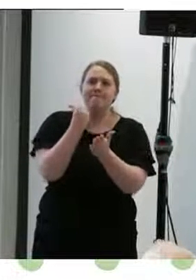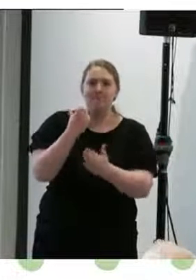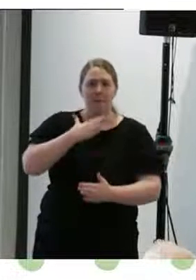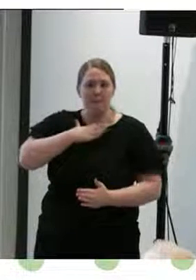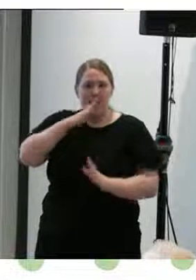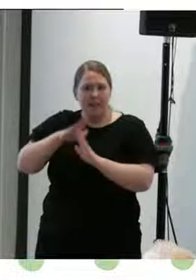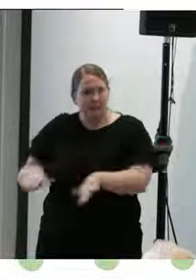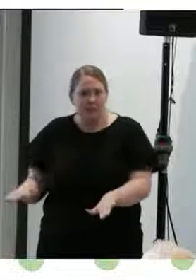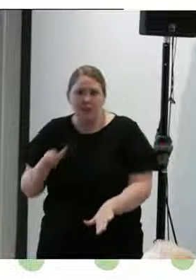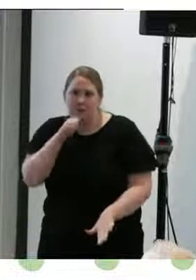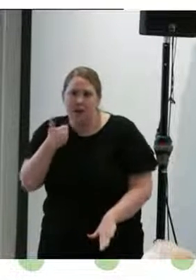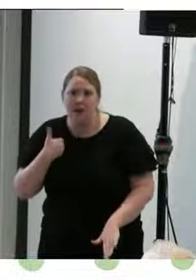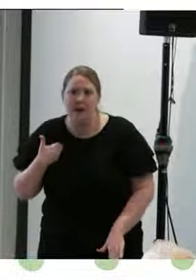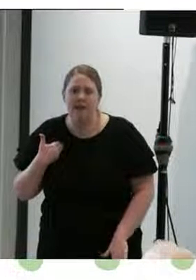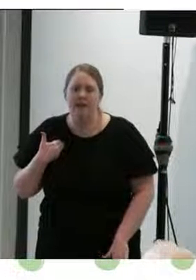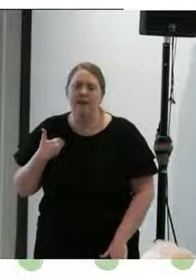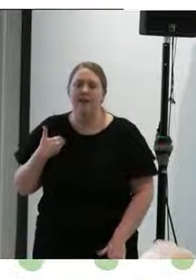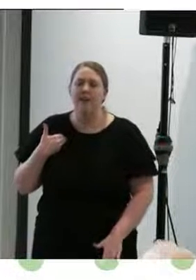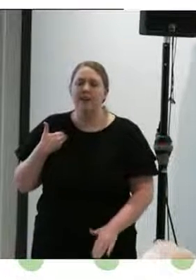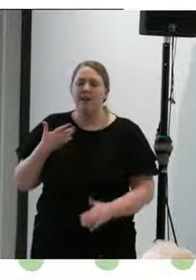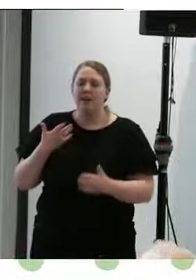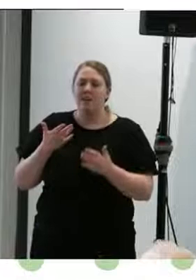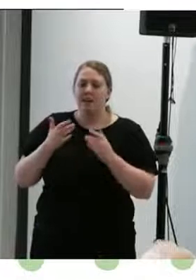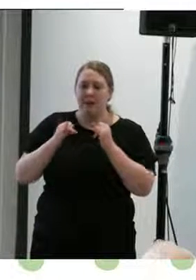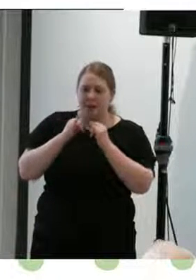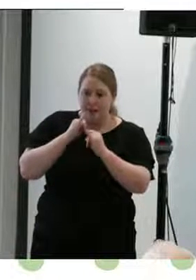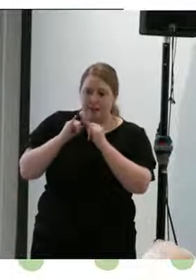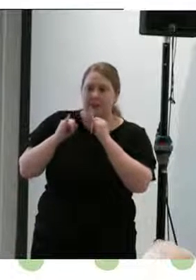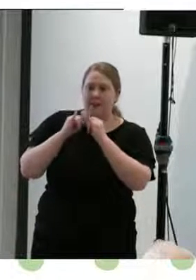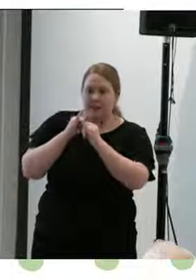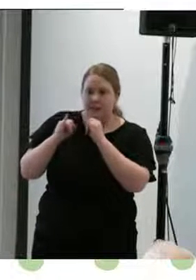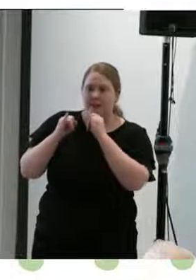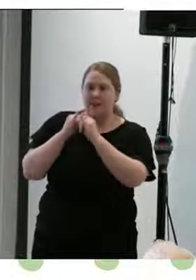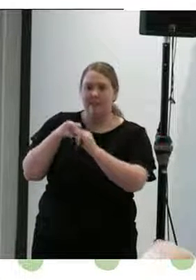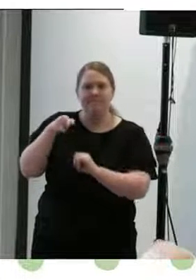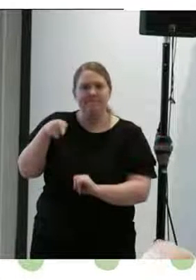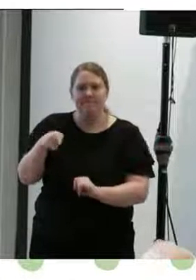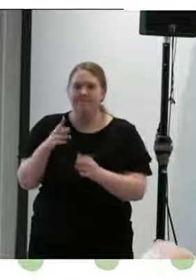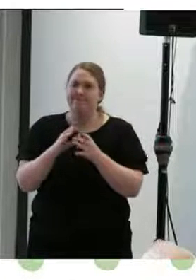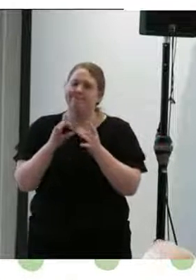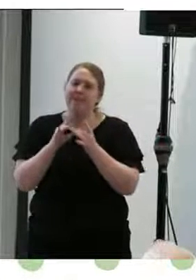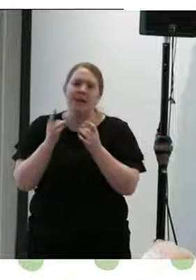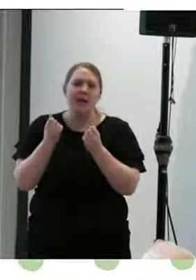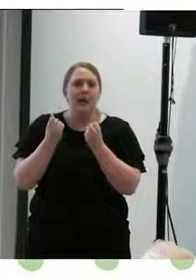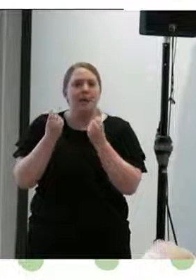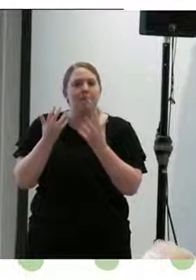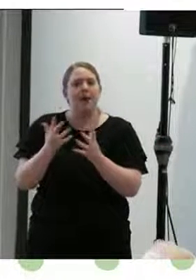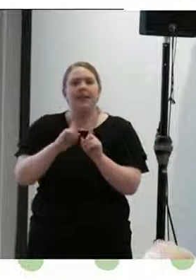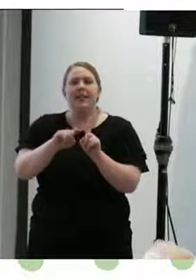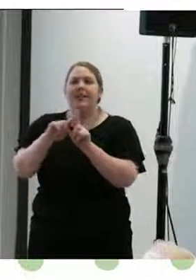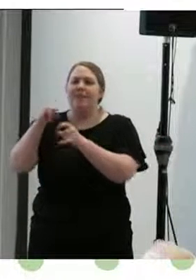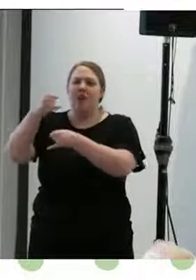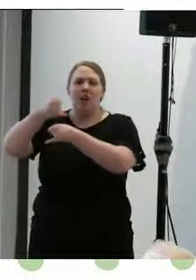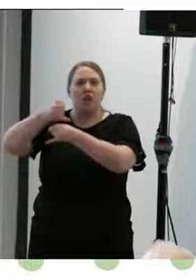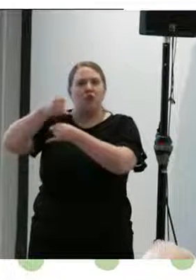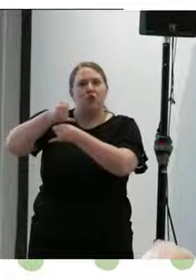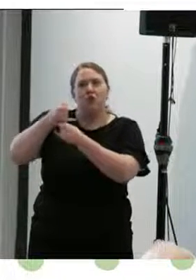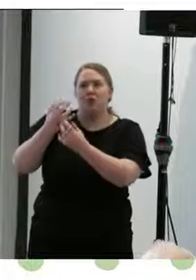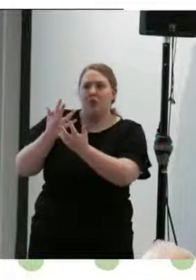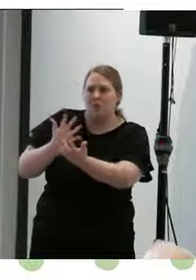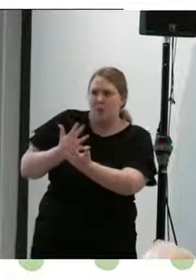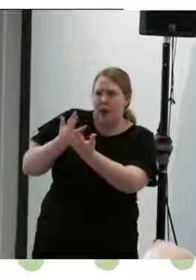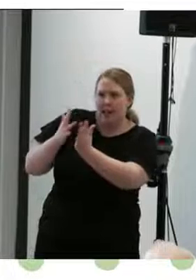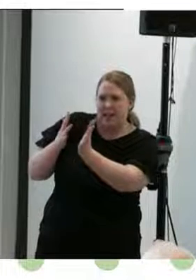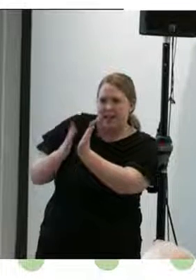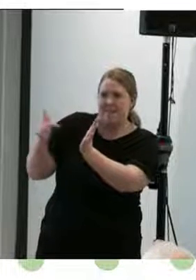had. But as I spoke with them, they talked about facing many predatory institutions, kind of waiting to take advantage of